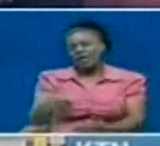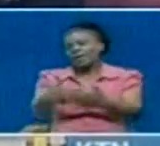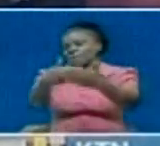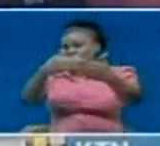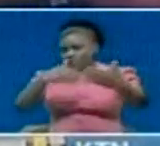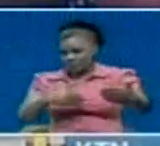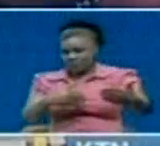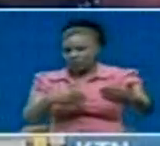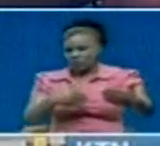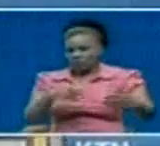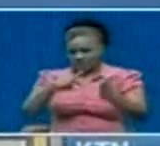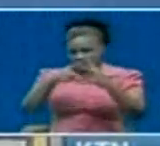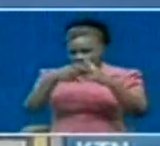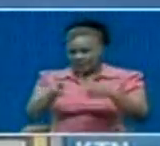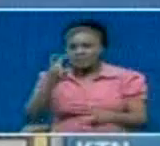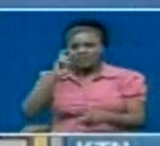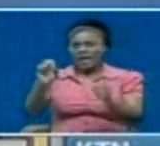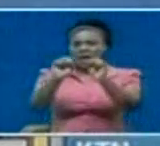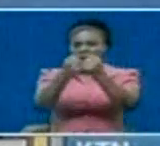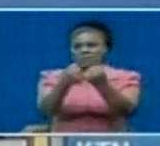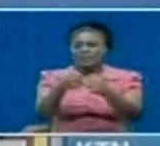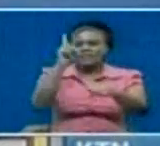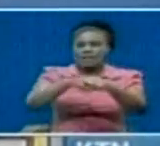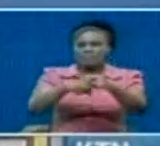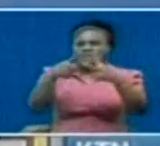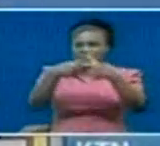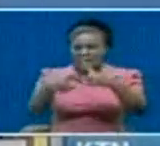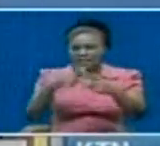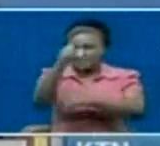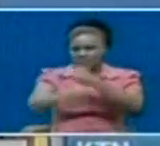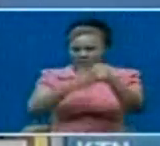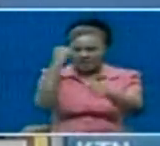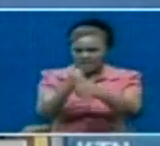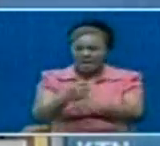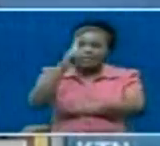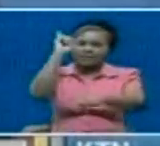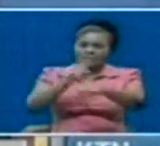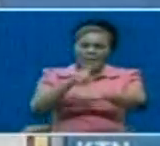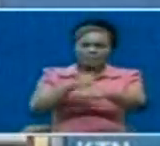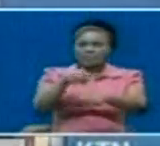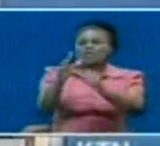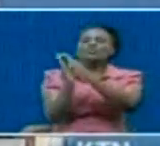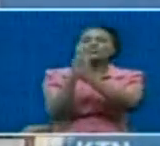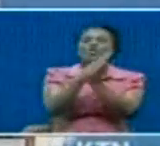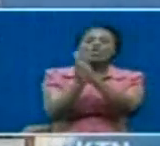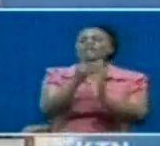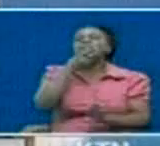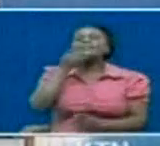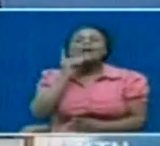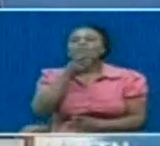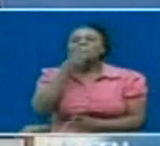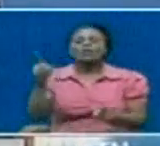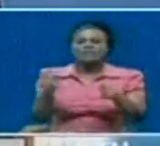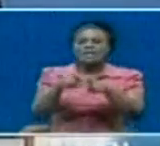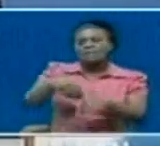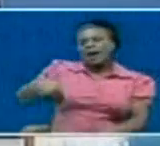before we get into this, let's look at something that happened at the beginning of the year when we had stories of drought and famine, of